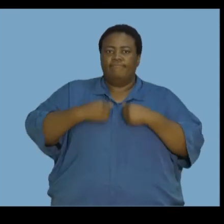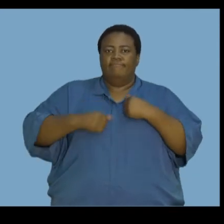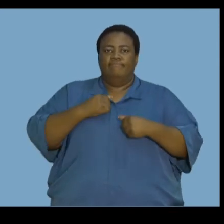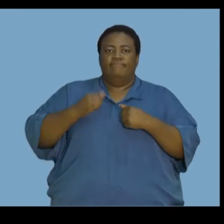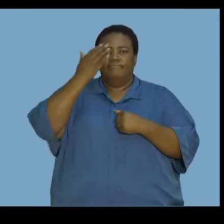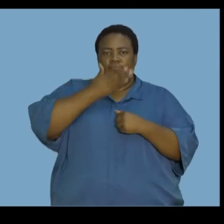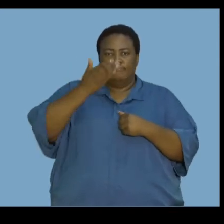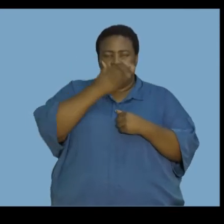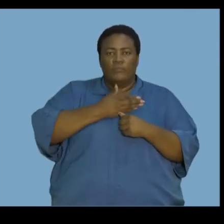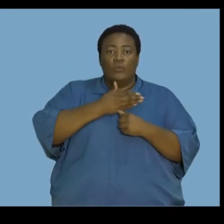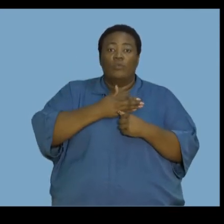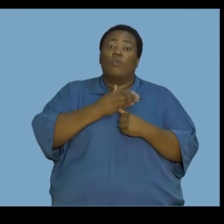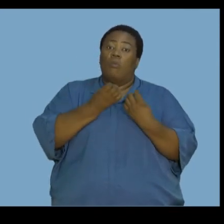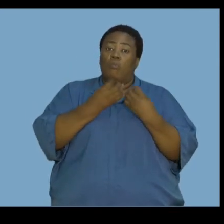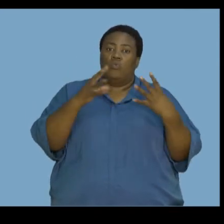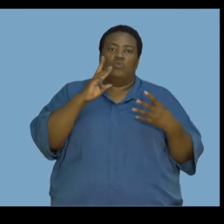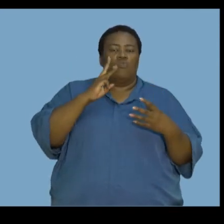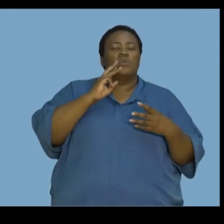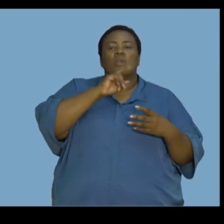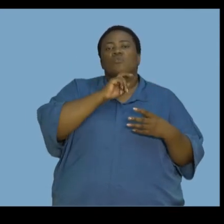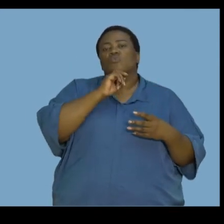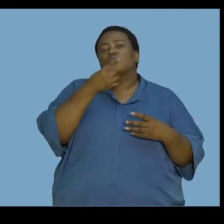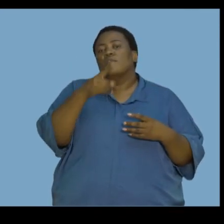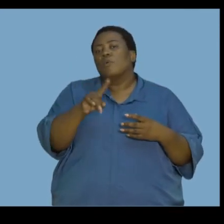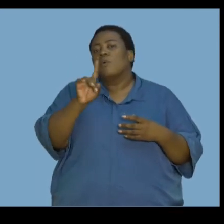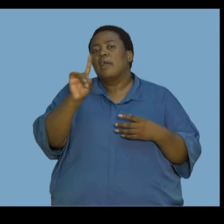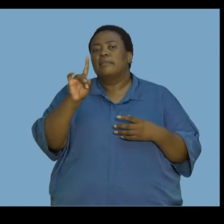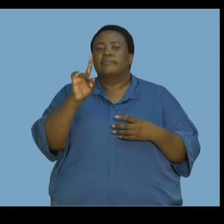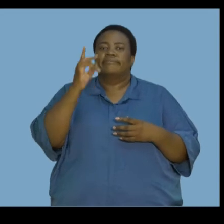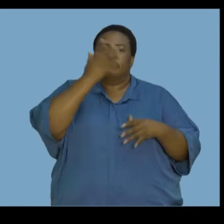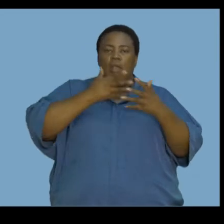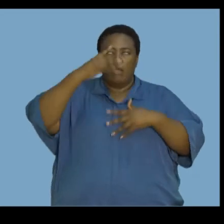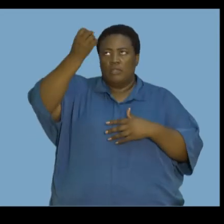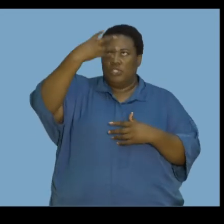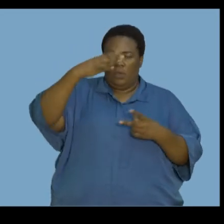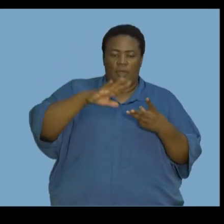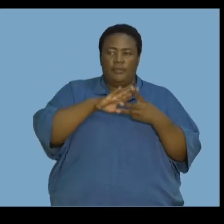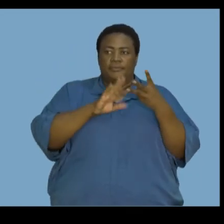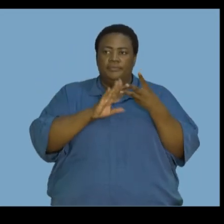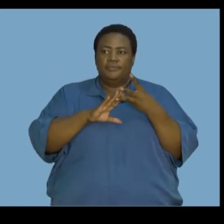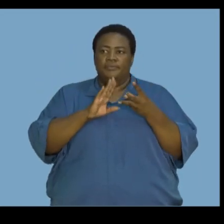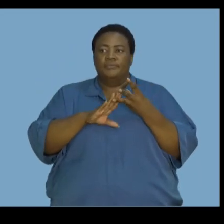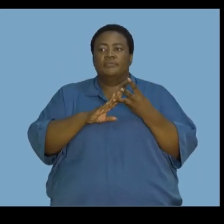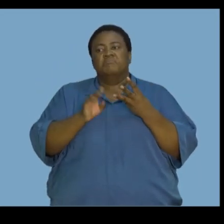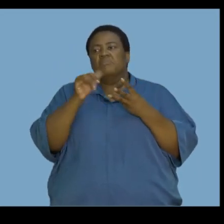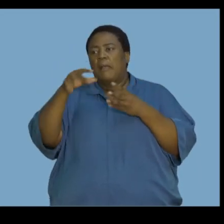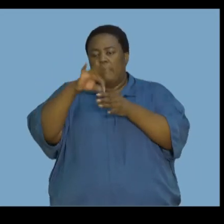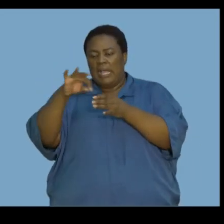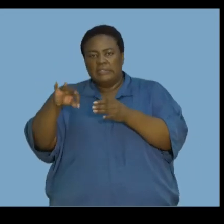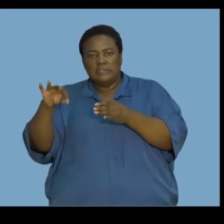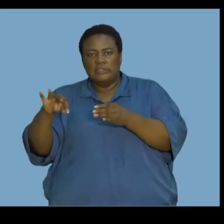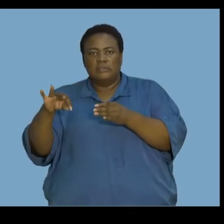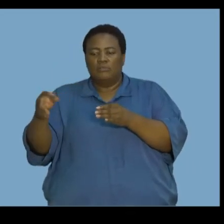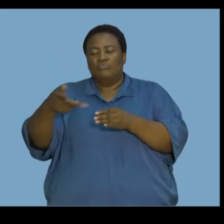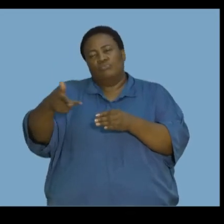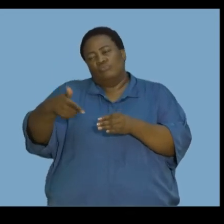we used in their households were used for baths and showers. And we see that percentage was used for gardening and